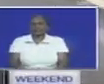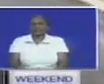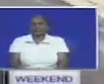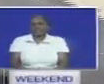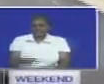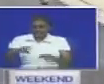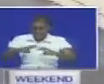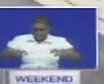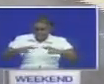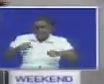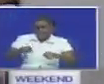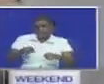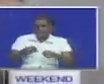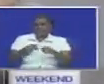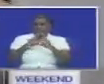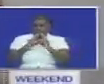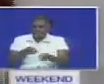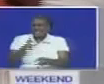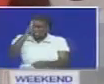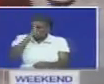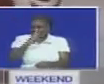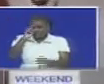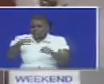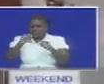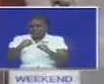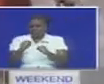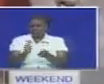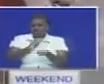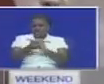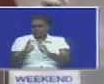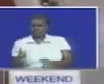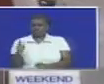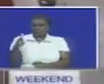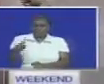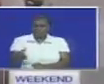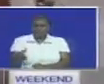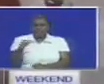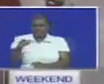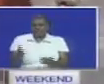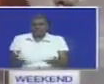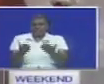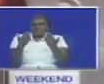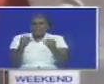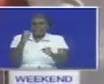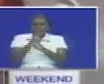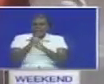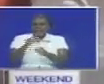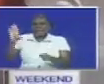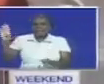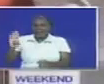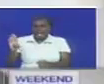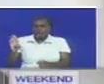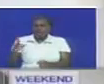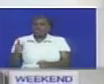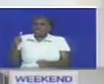Researchers think that this product, if taken seriously, can replace petrol diesel. The modification has made the biodiesel to